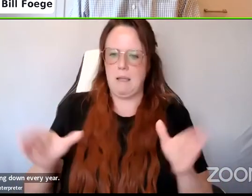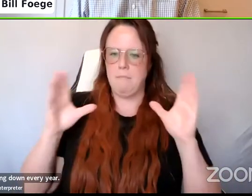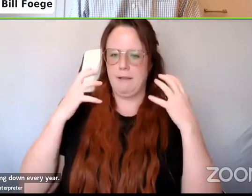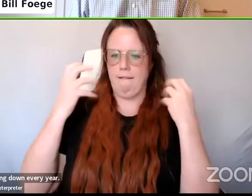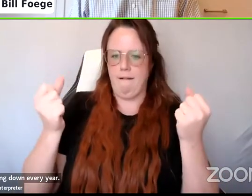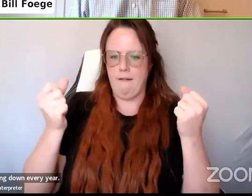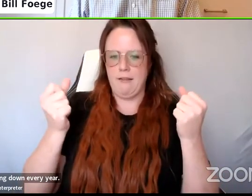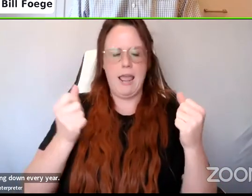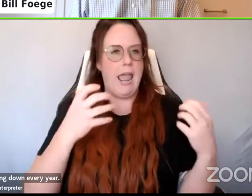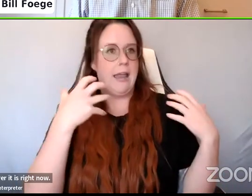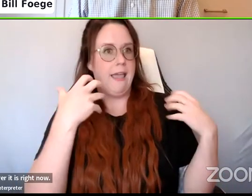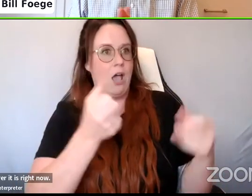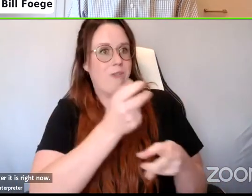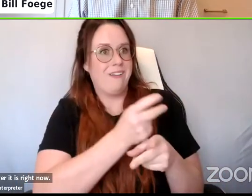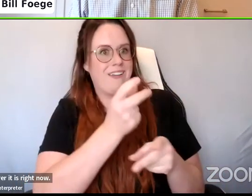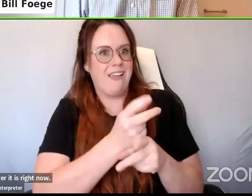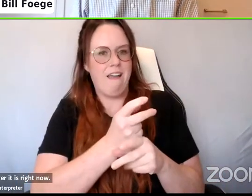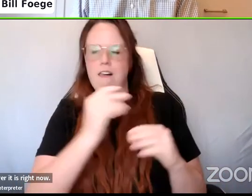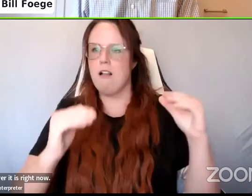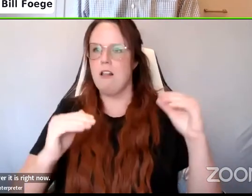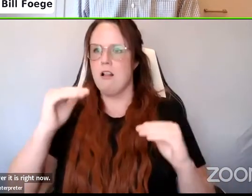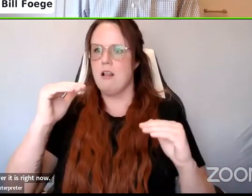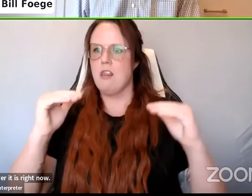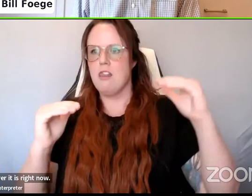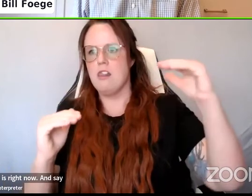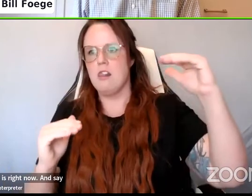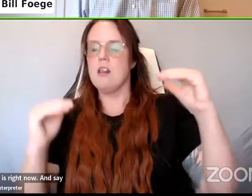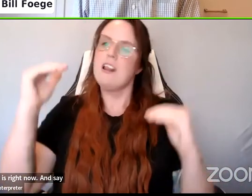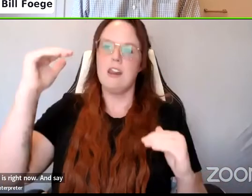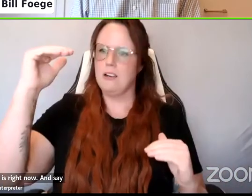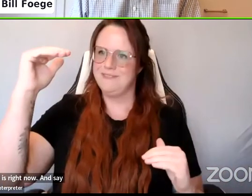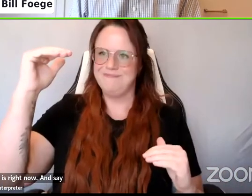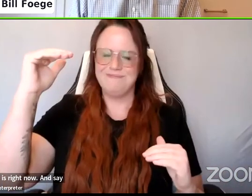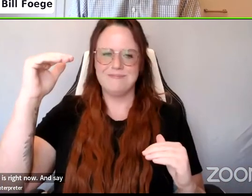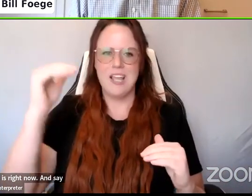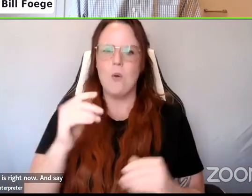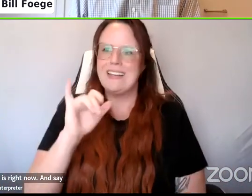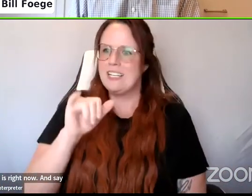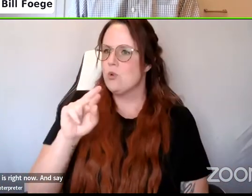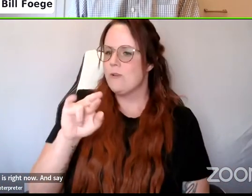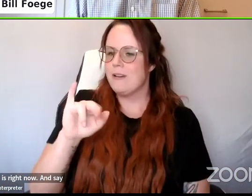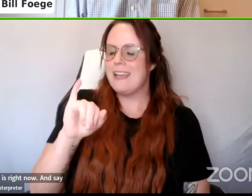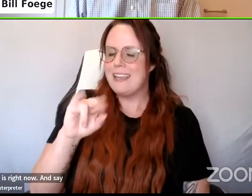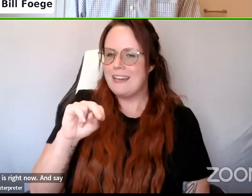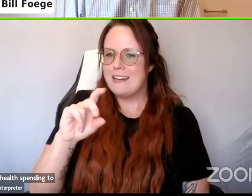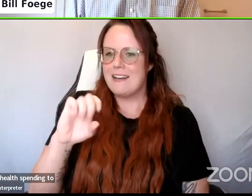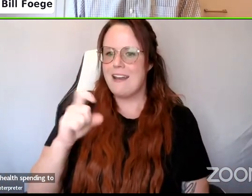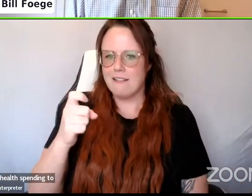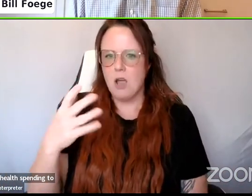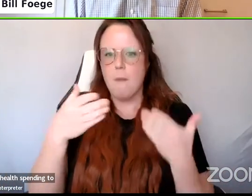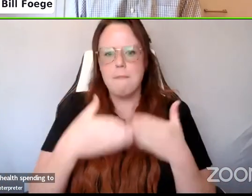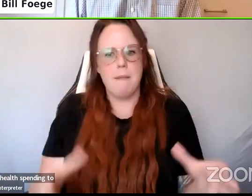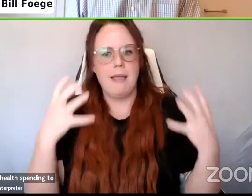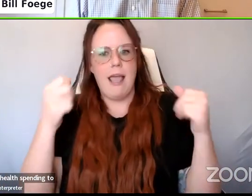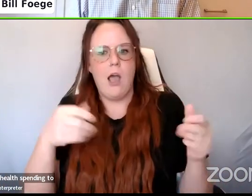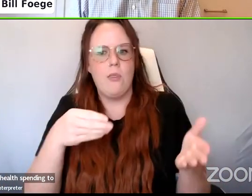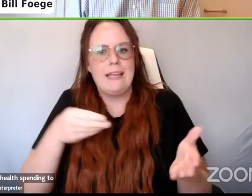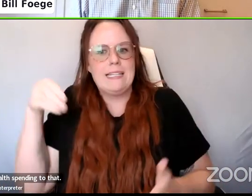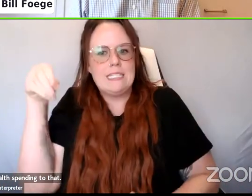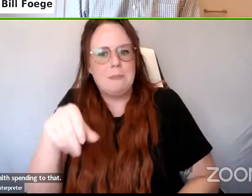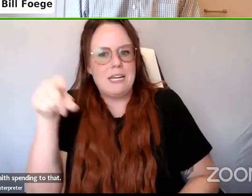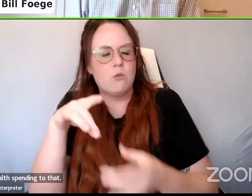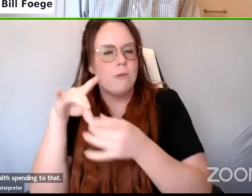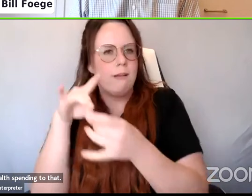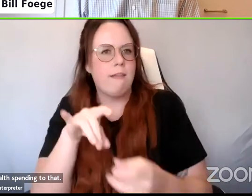now and say we have to index our Public Health spending to that and the third I would come up with